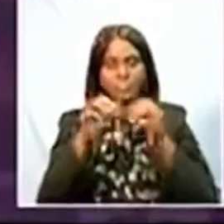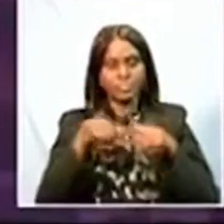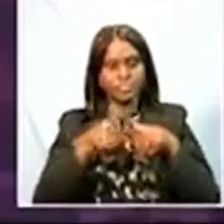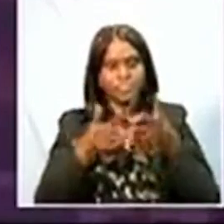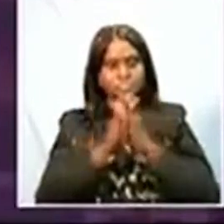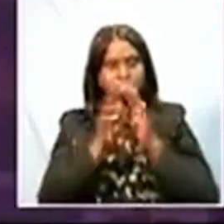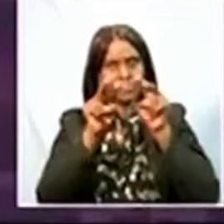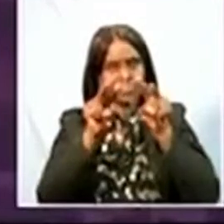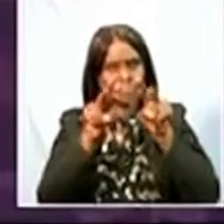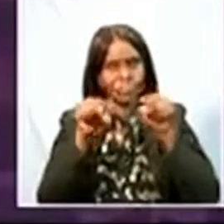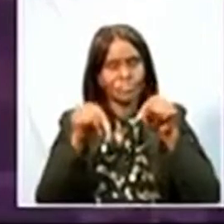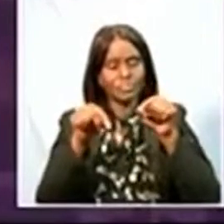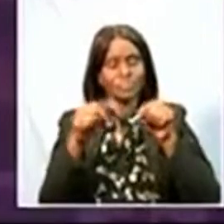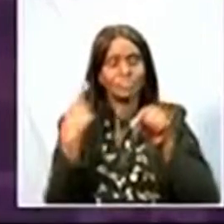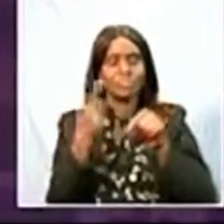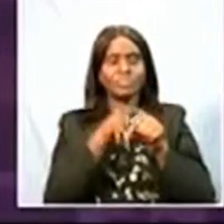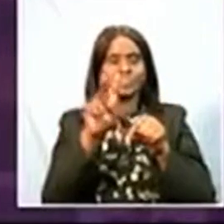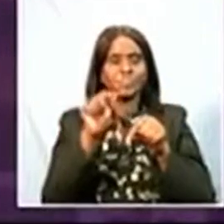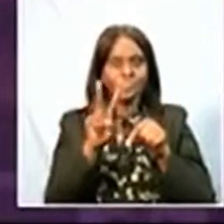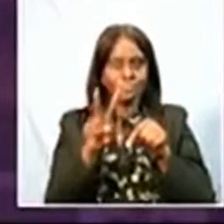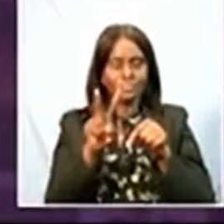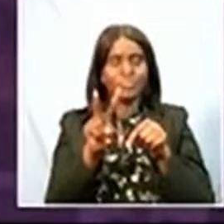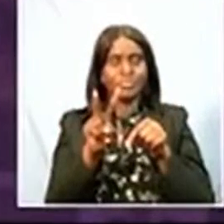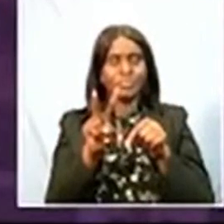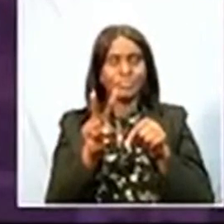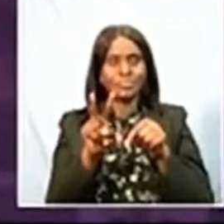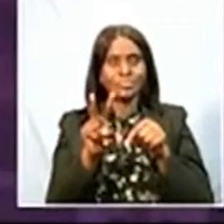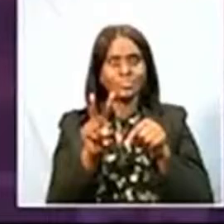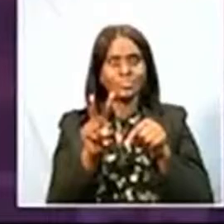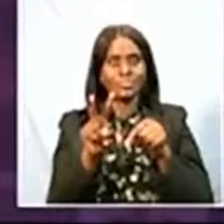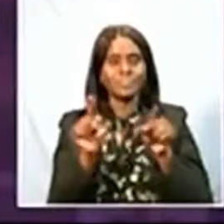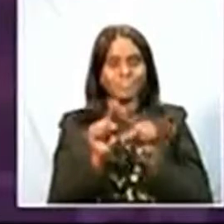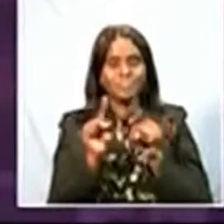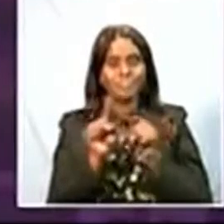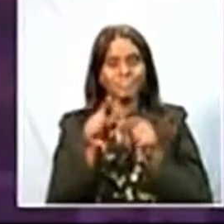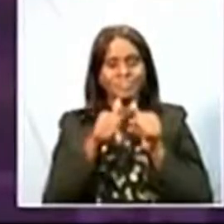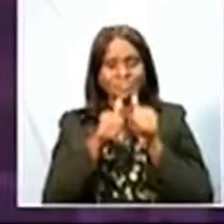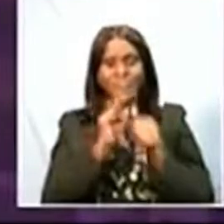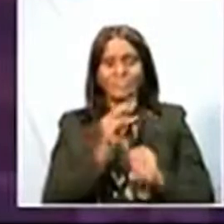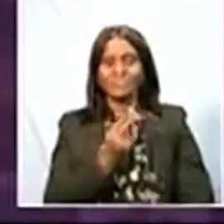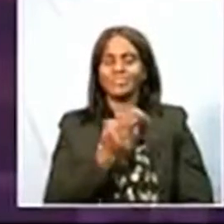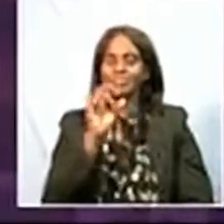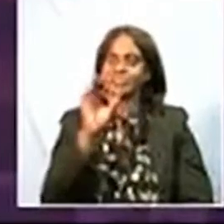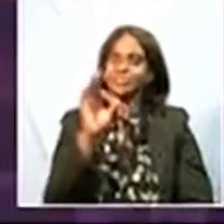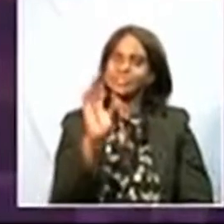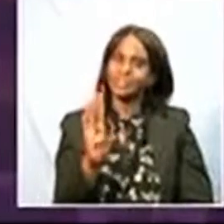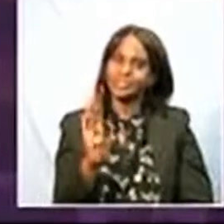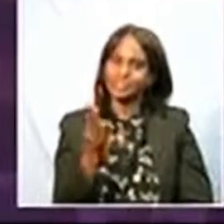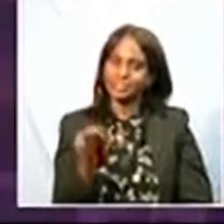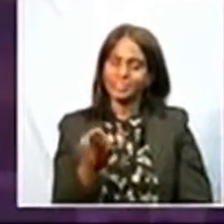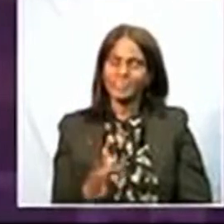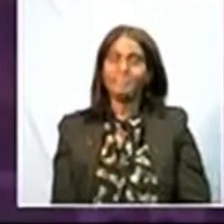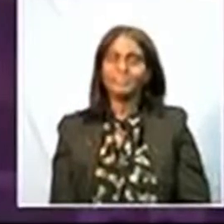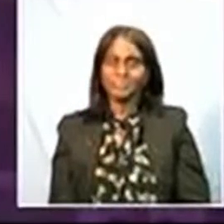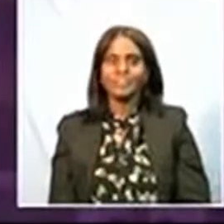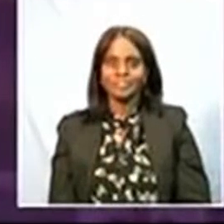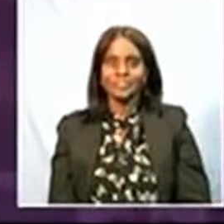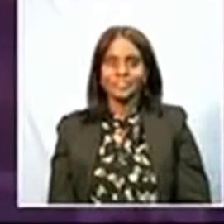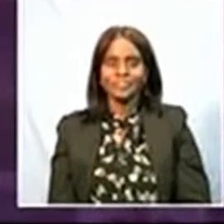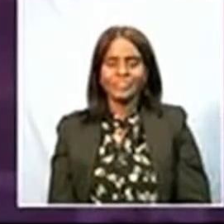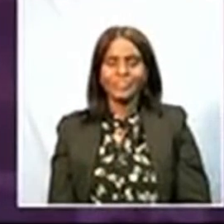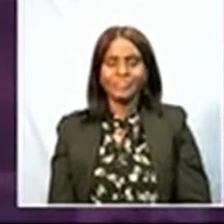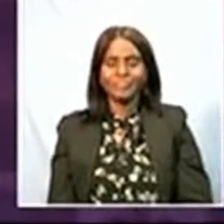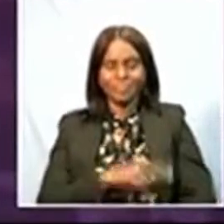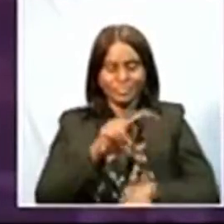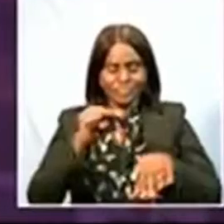you to stay glued on Parliament television, as well as for those following us on our official Facebook page, that's